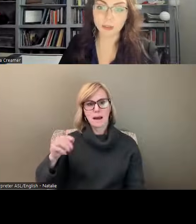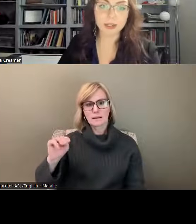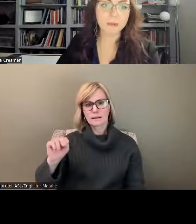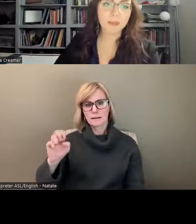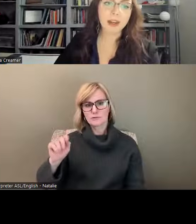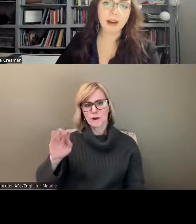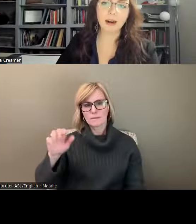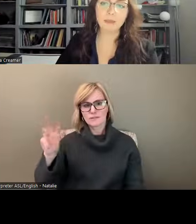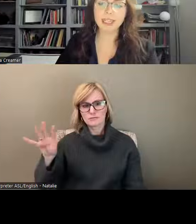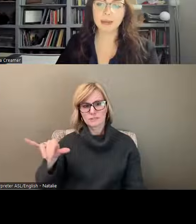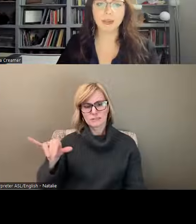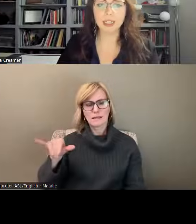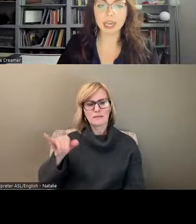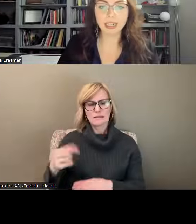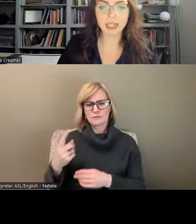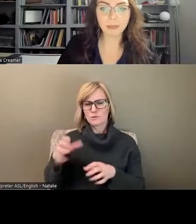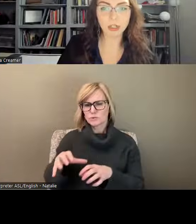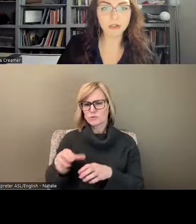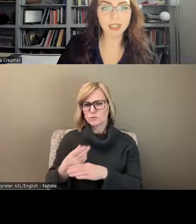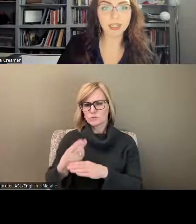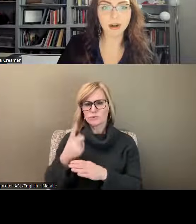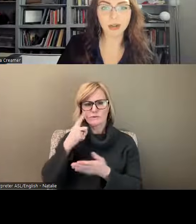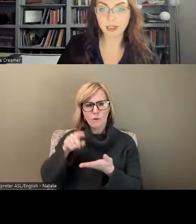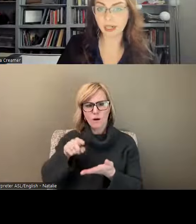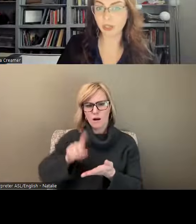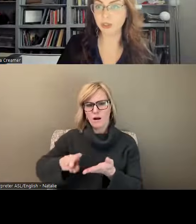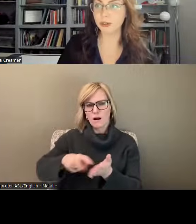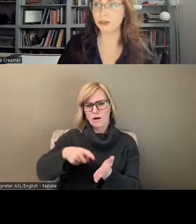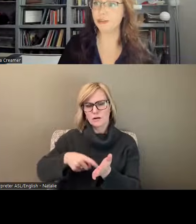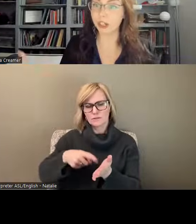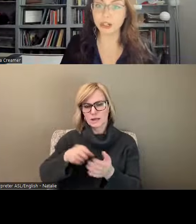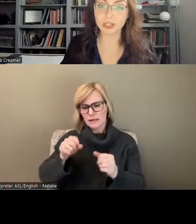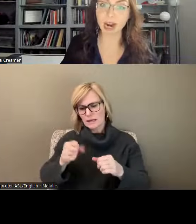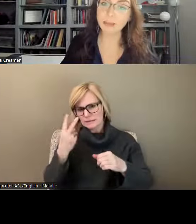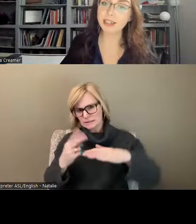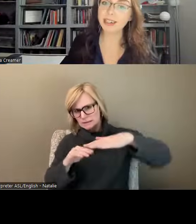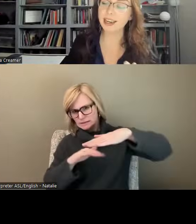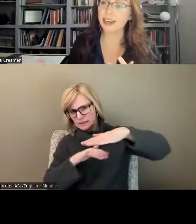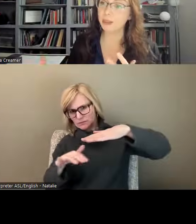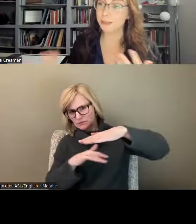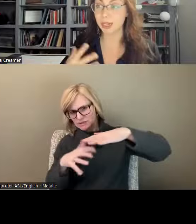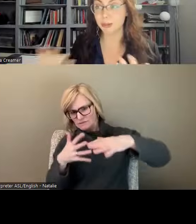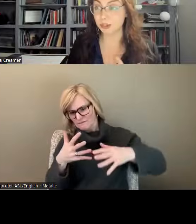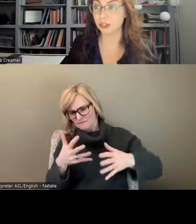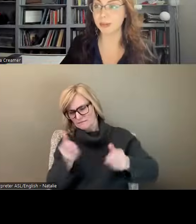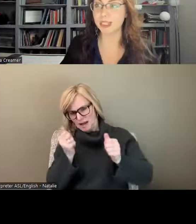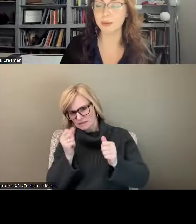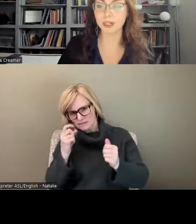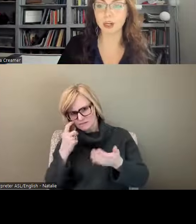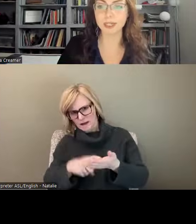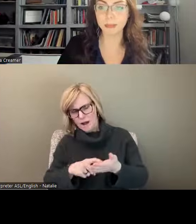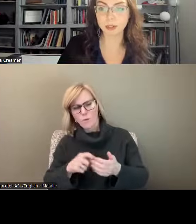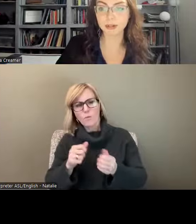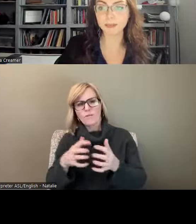archaeological fieldwork. It's able to detect subsurface archaeological features rapidly and with minimal disturbance,